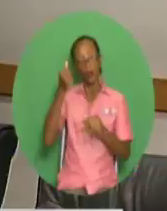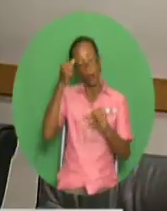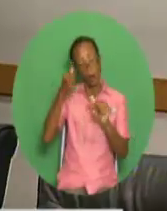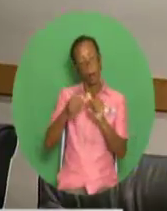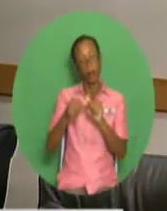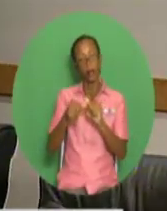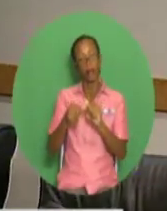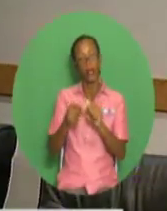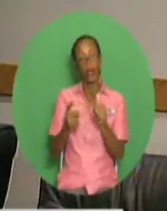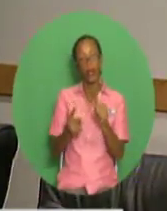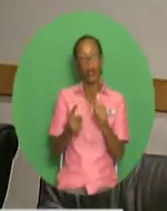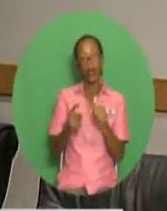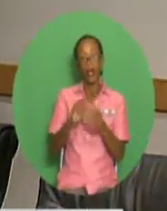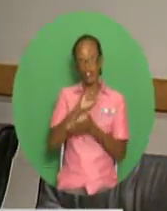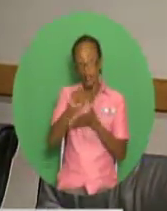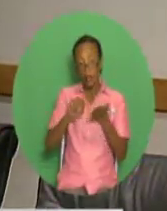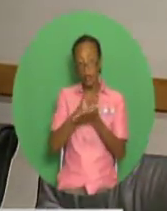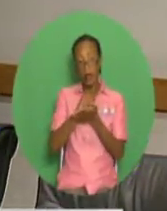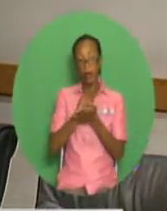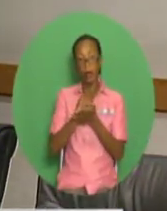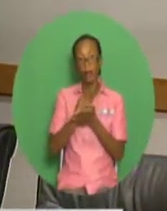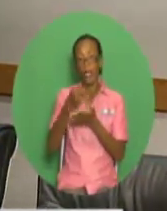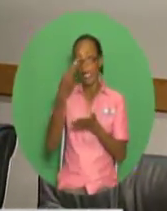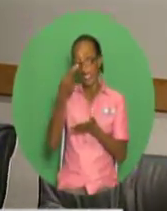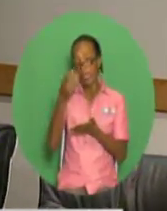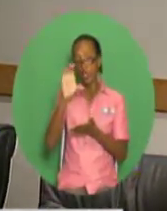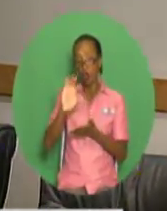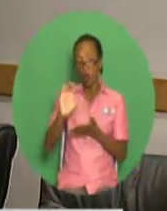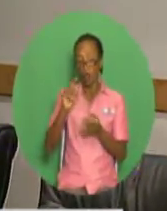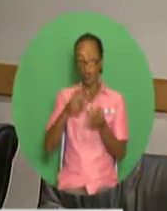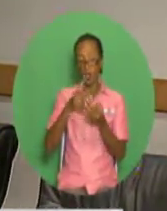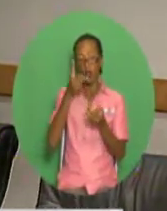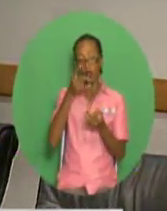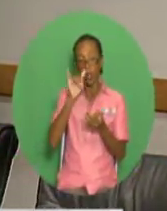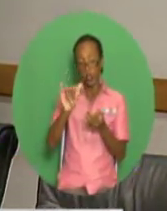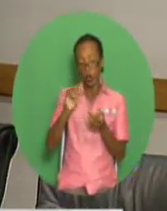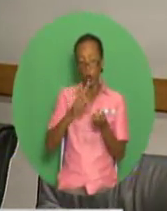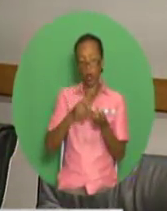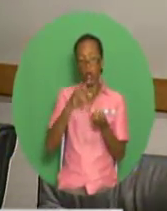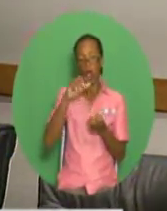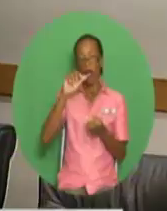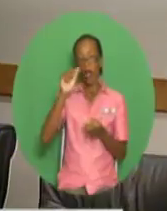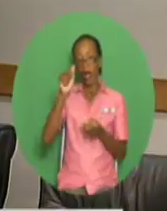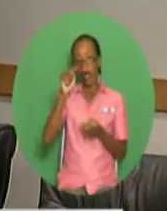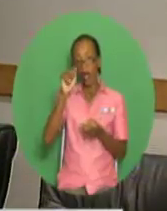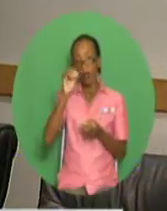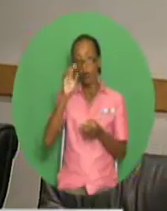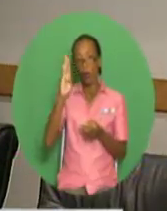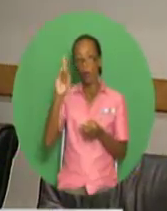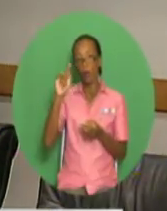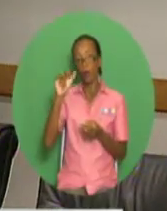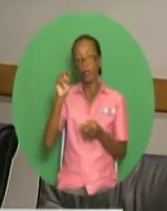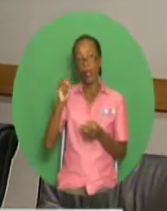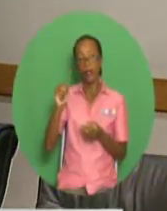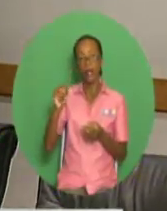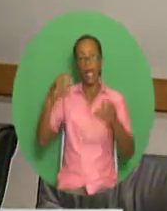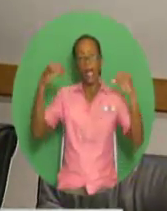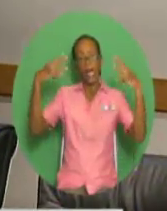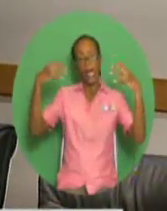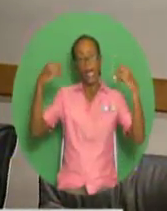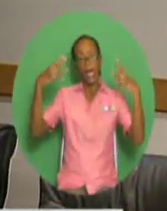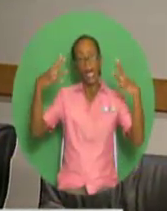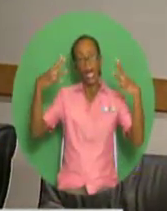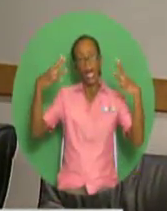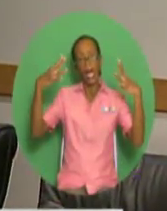we have all these stadia, the Hazy Crawford, the Dwight York, the Atto Bolan, the Manny Ramjohn, and nobody ever thought about lighting